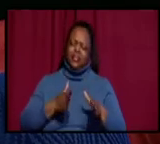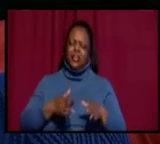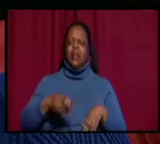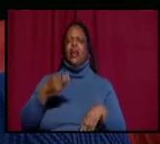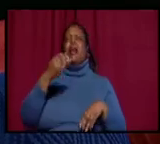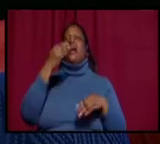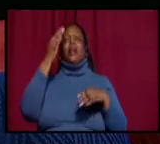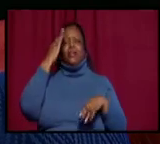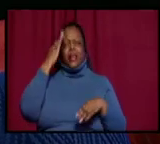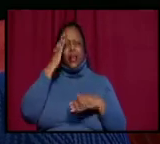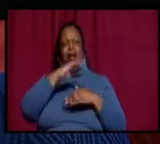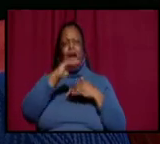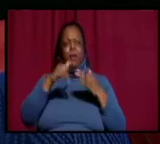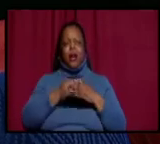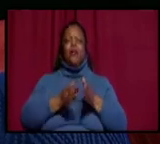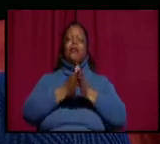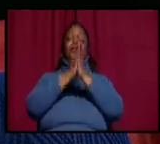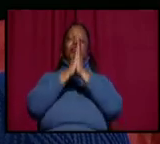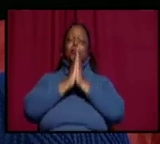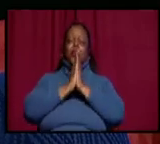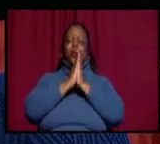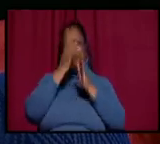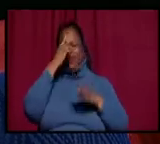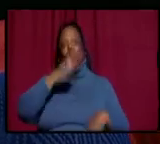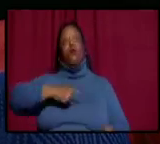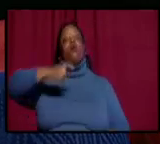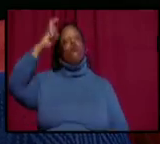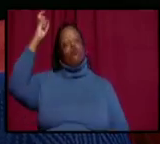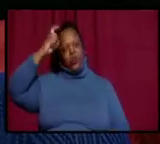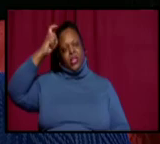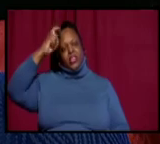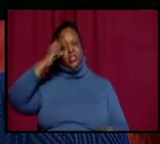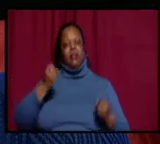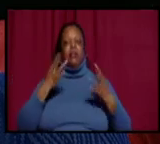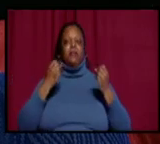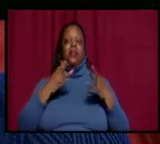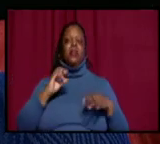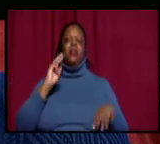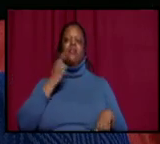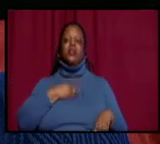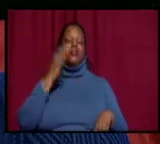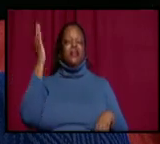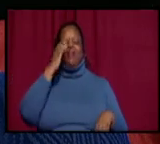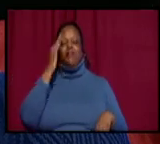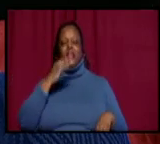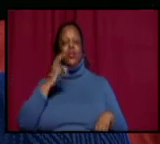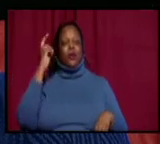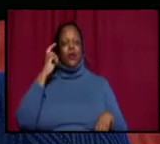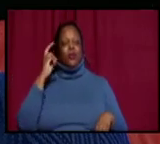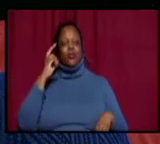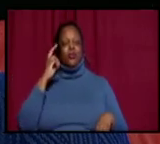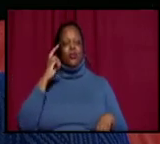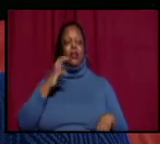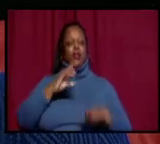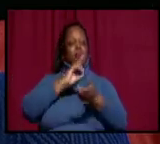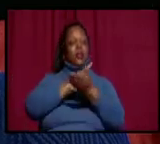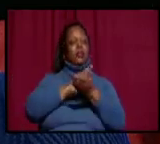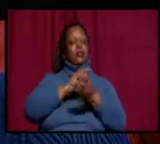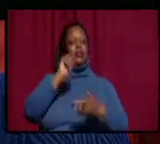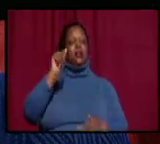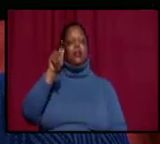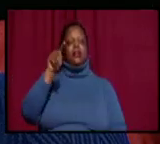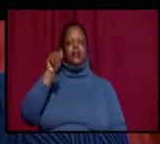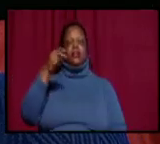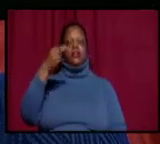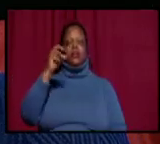the need for the prayer for wisdom. Many of us have never heard the name Dr. Anthony Fauci until